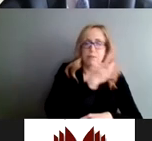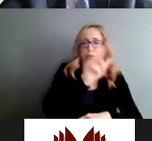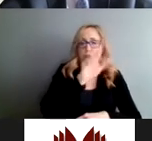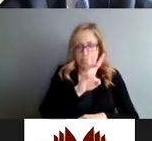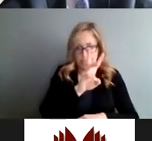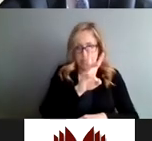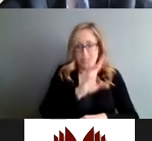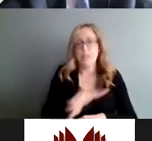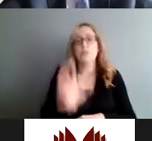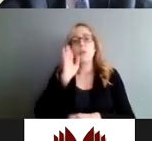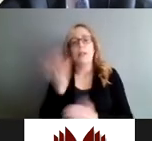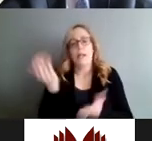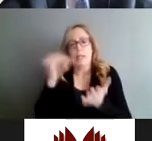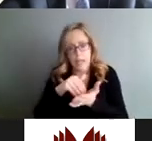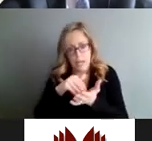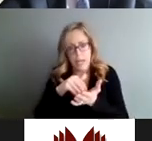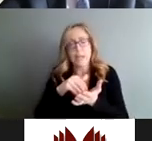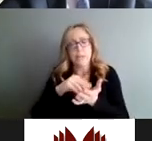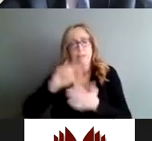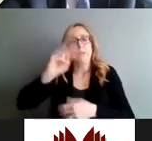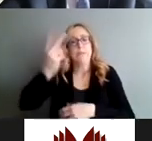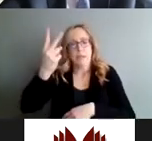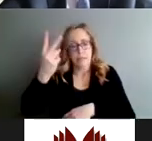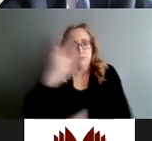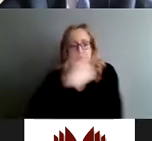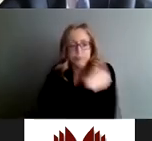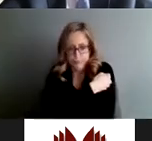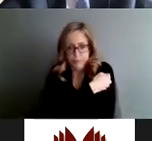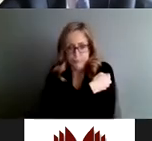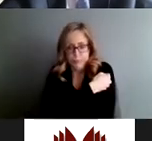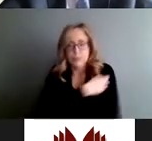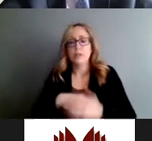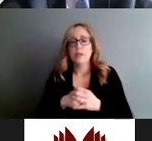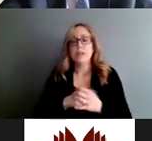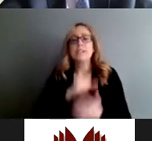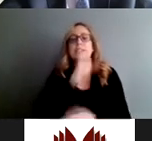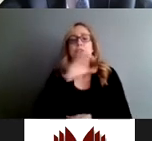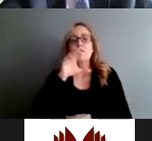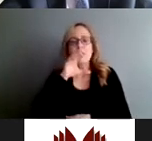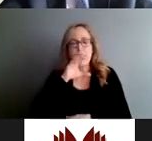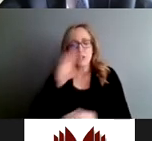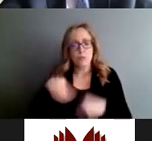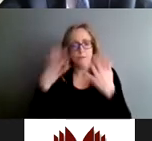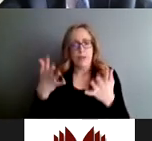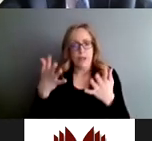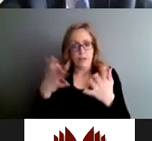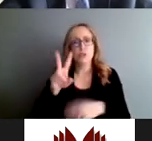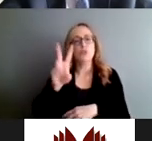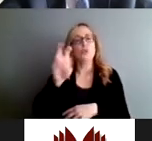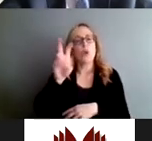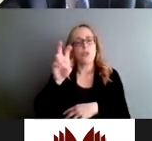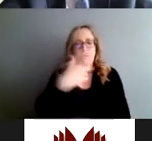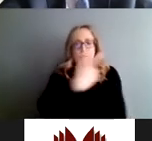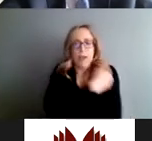soon going to have their second shot. Additionally, the Senior Center provided 200